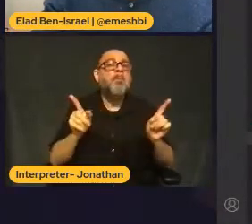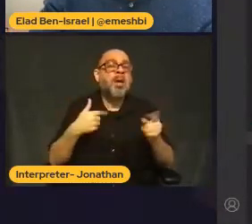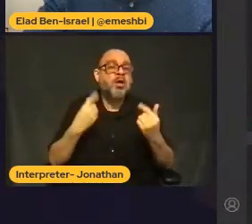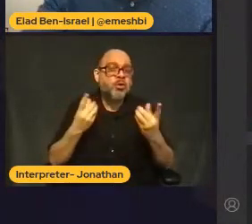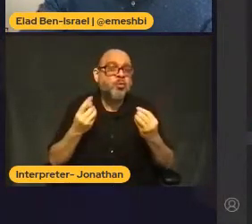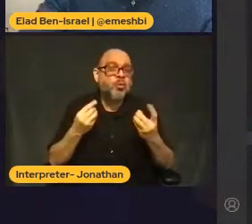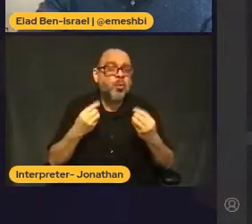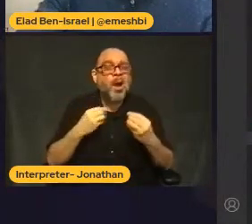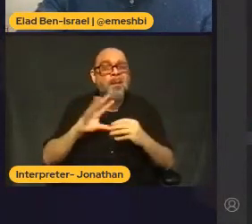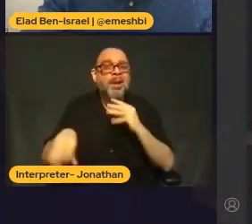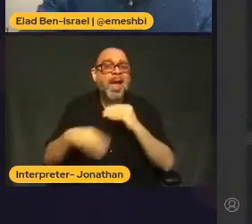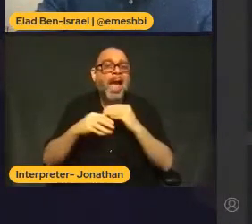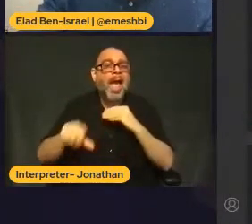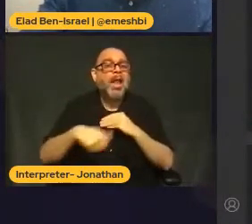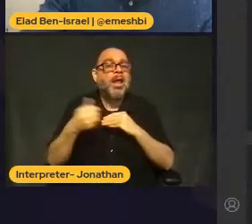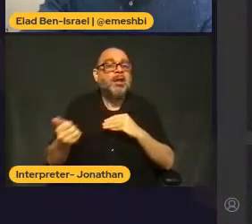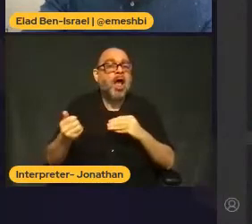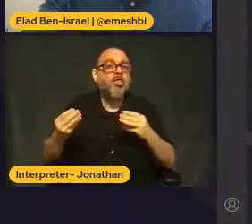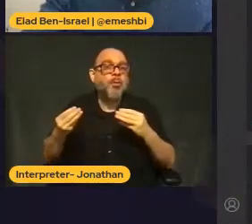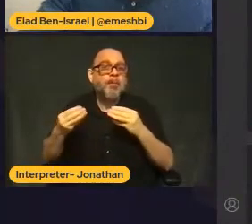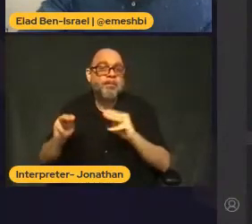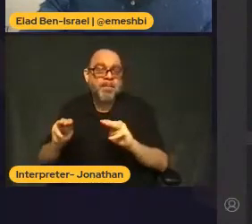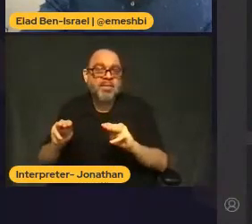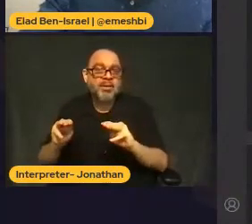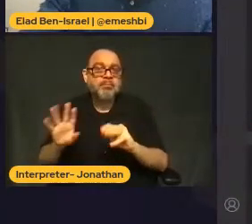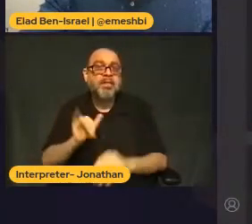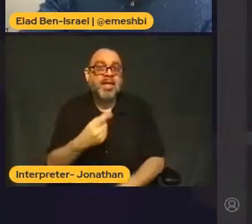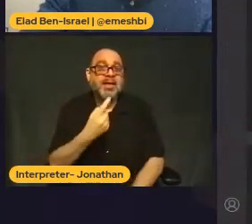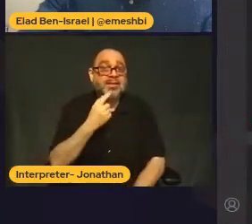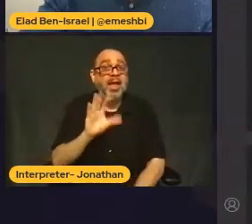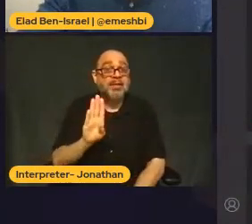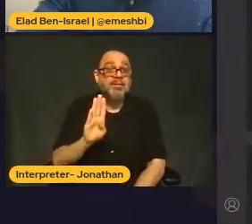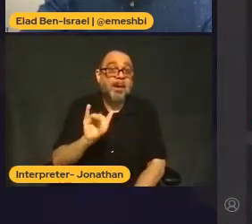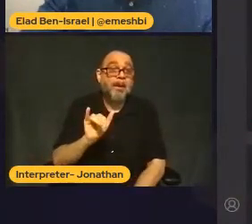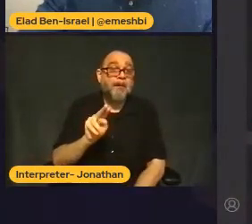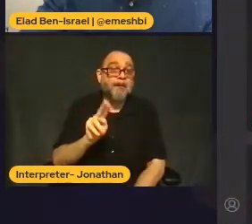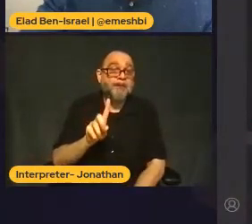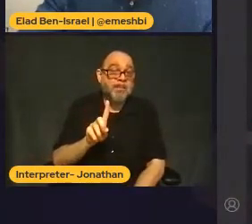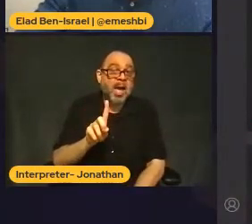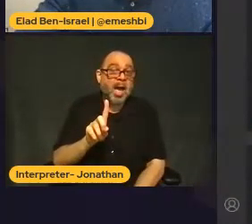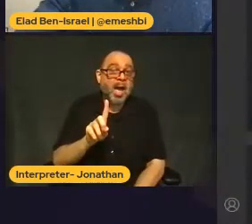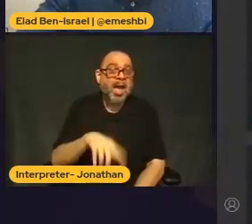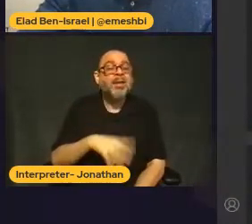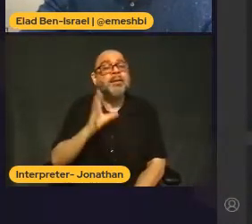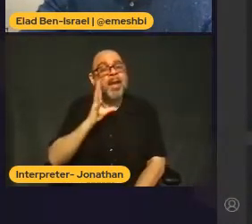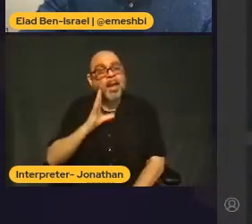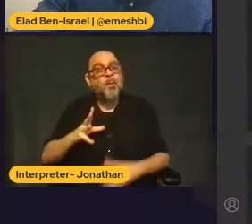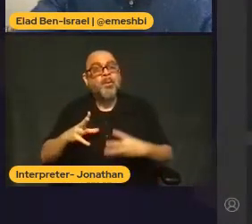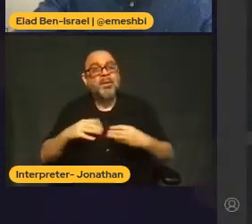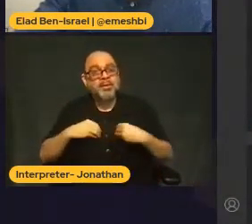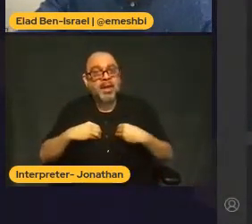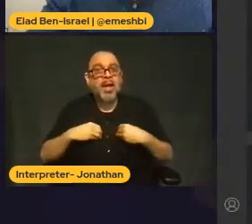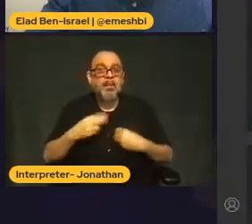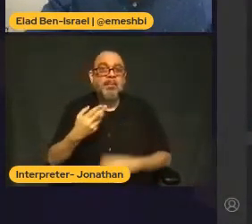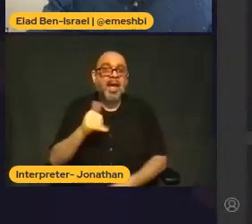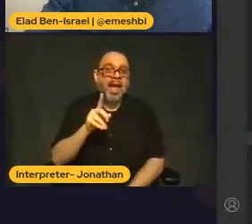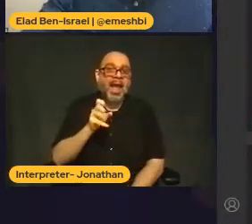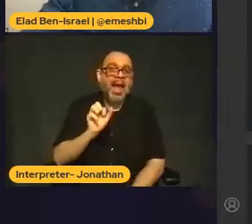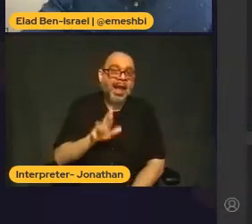method here that says bind, and then it'll accept a handler of type lambda